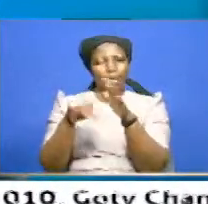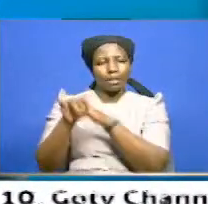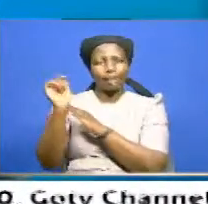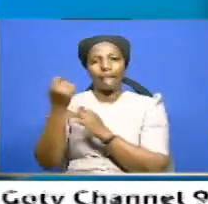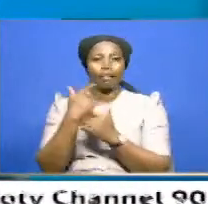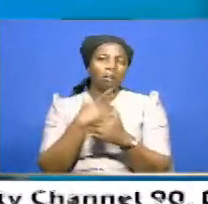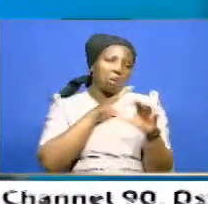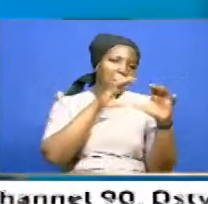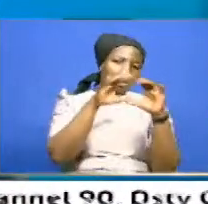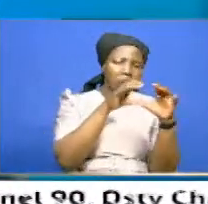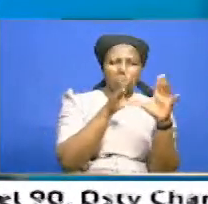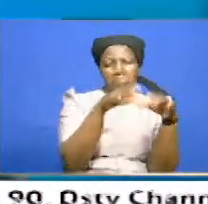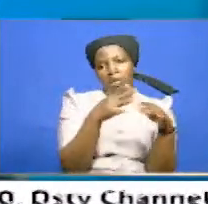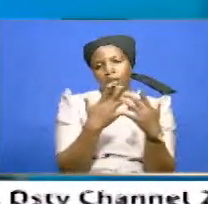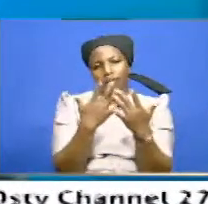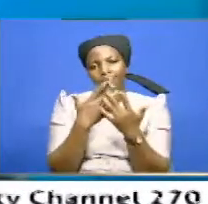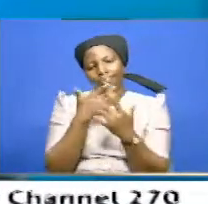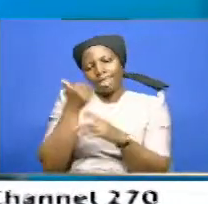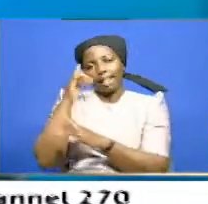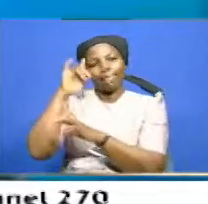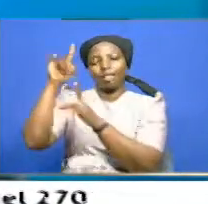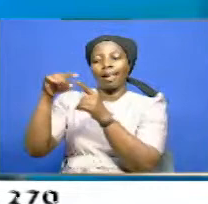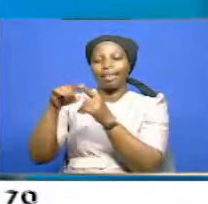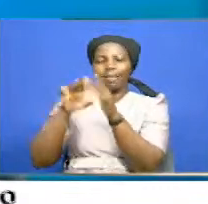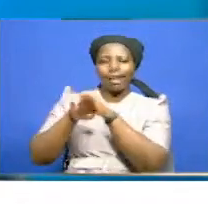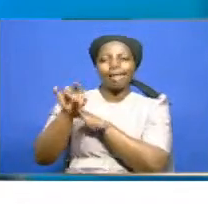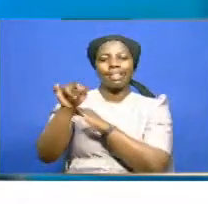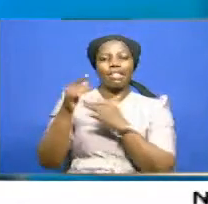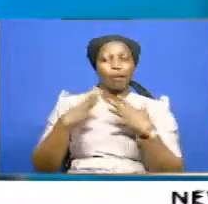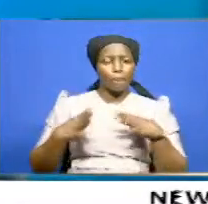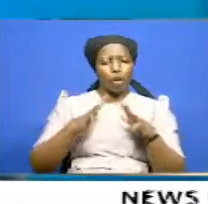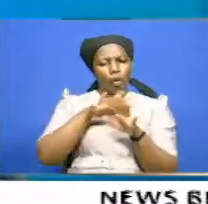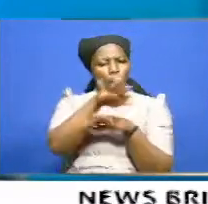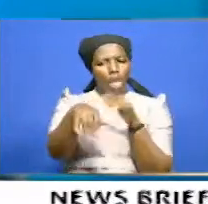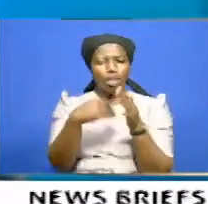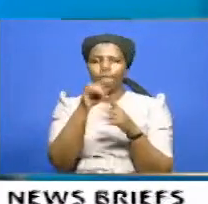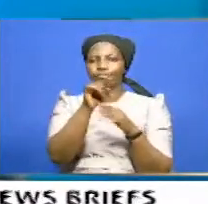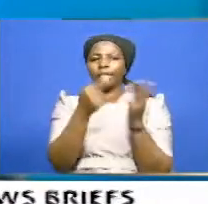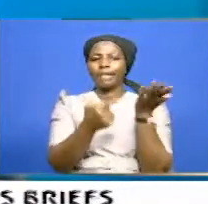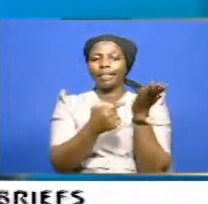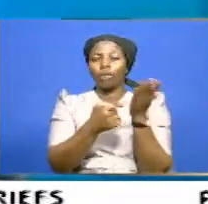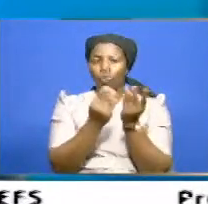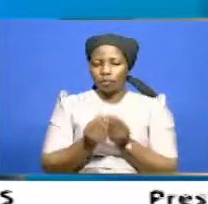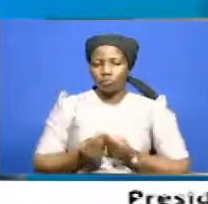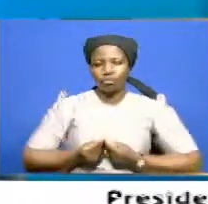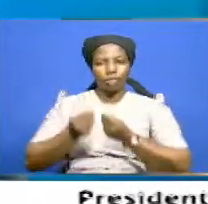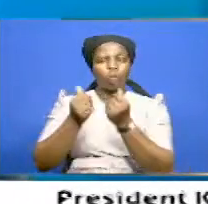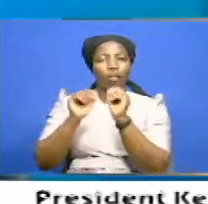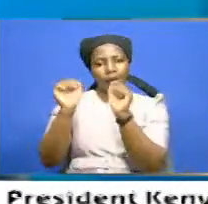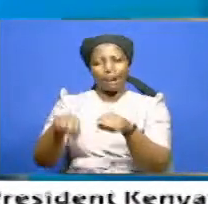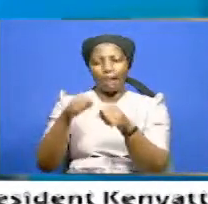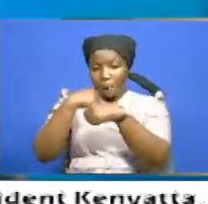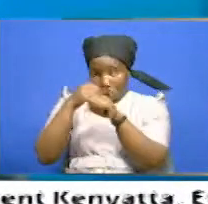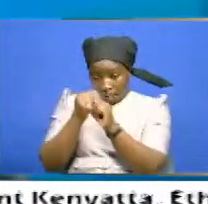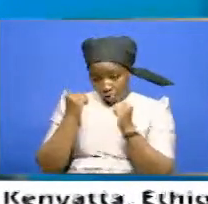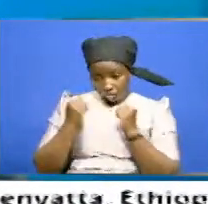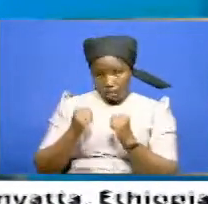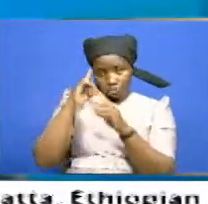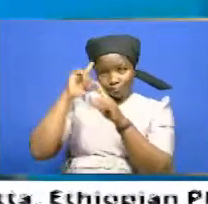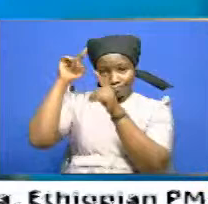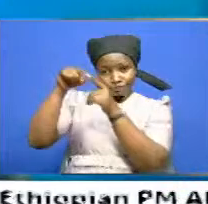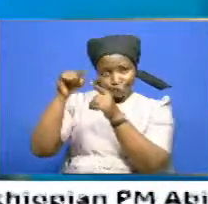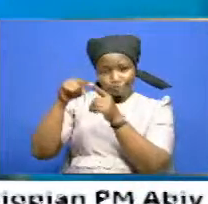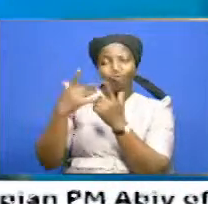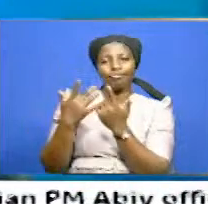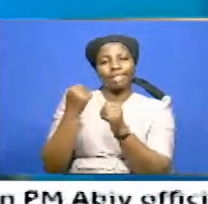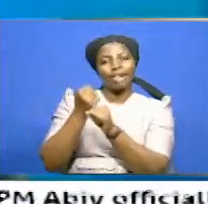better target and better reach some of these people. And all these digital solutions can actually strengthen the targeting